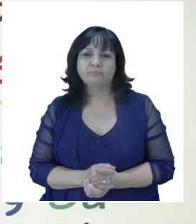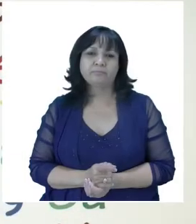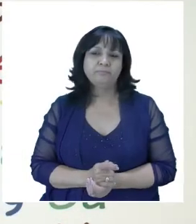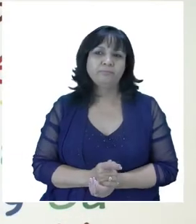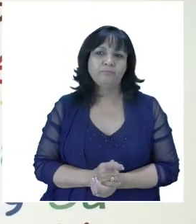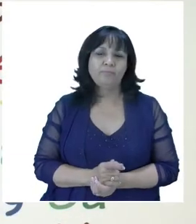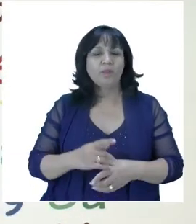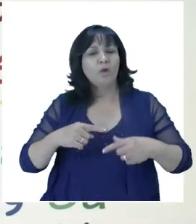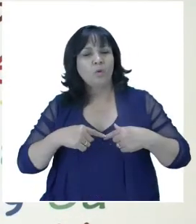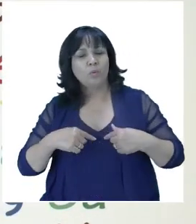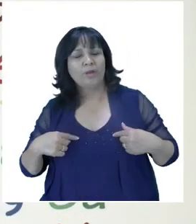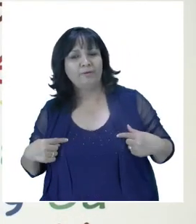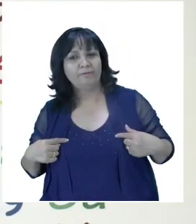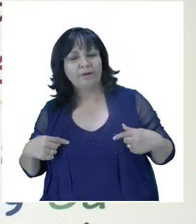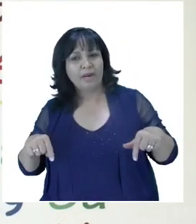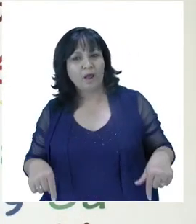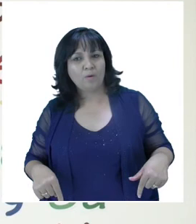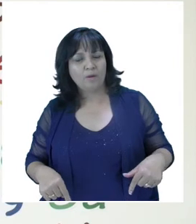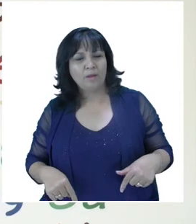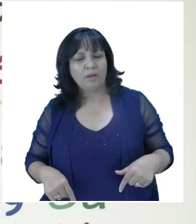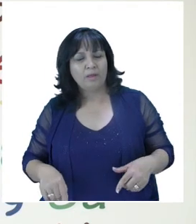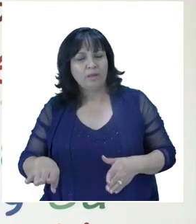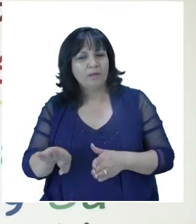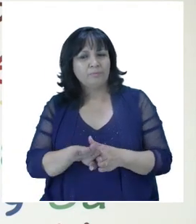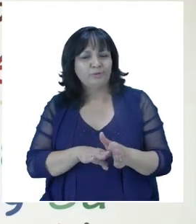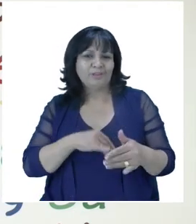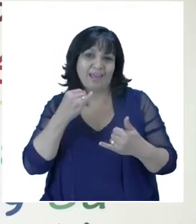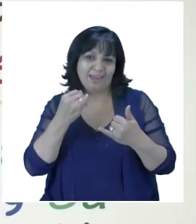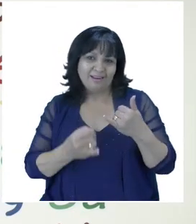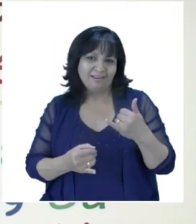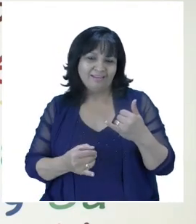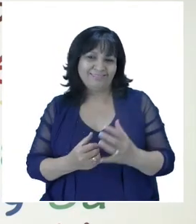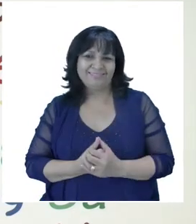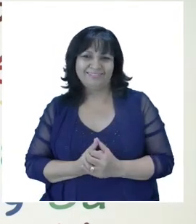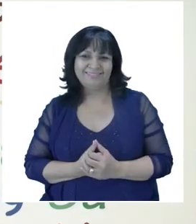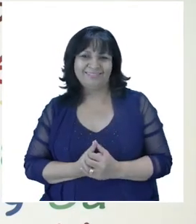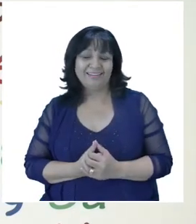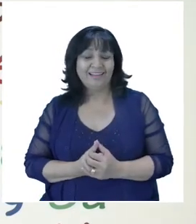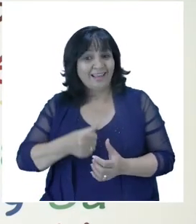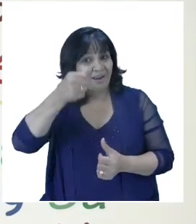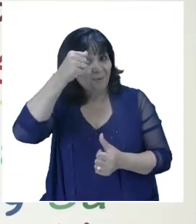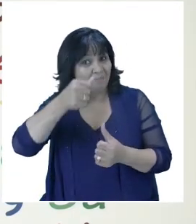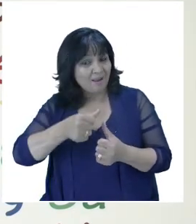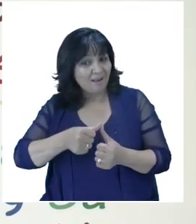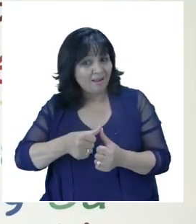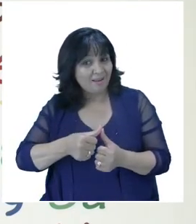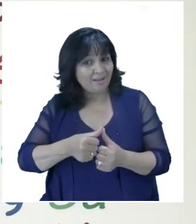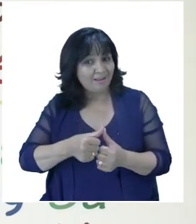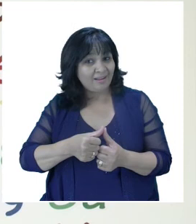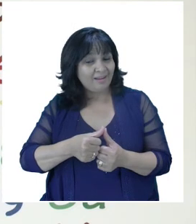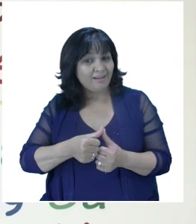We have now come to the end of our fun lesson. And remember, when we